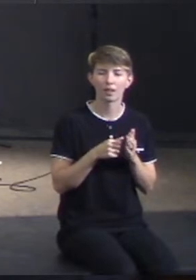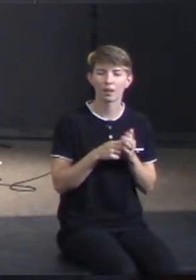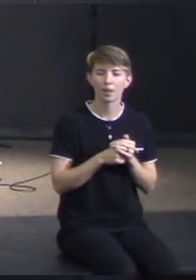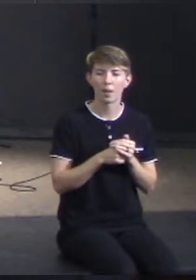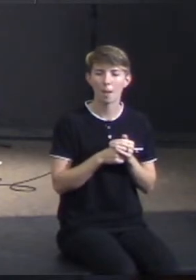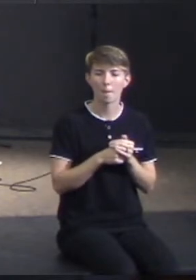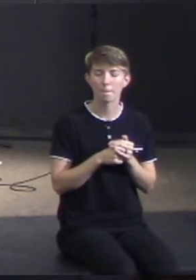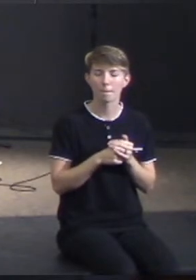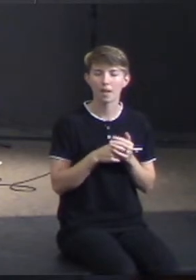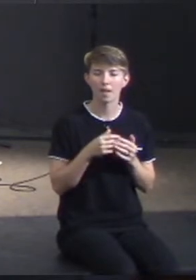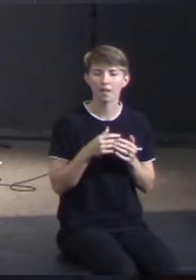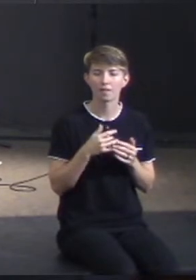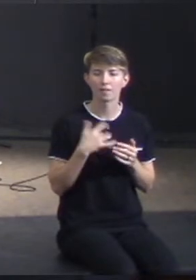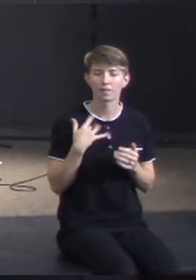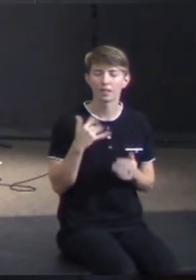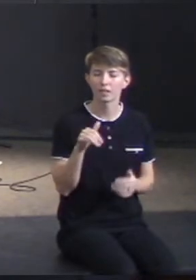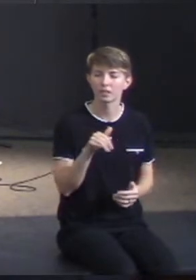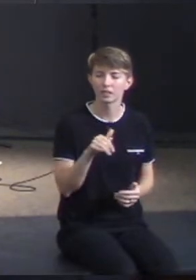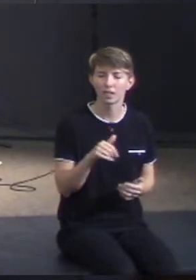slide,